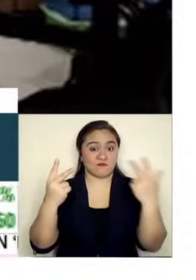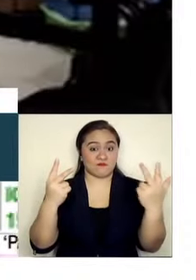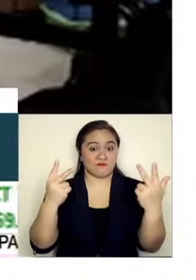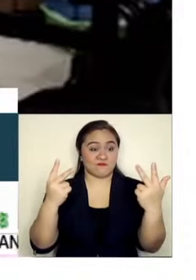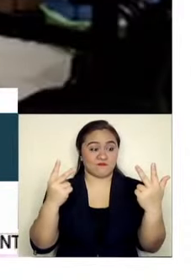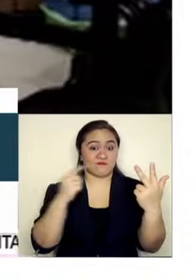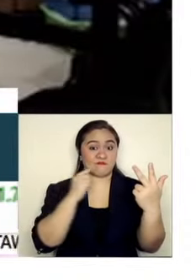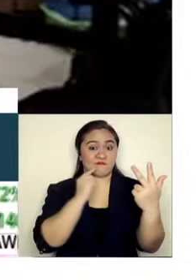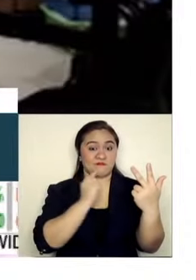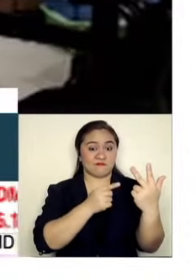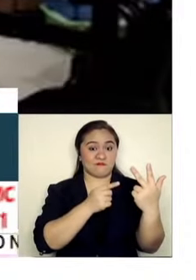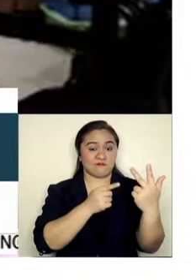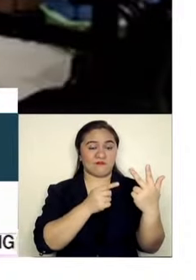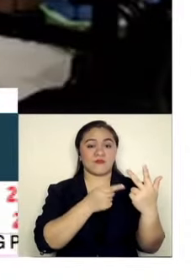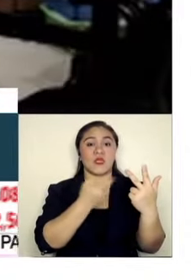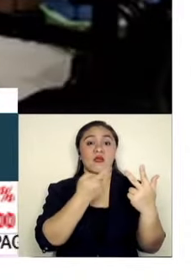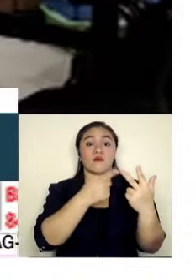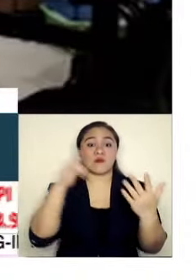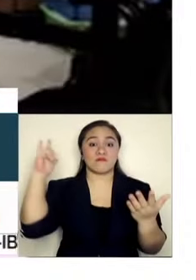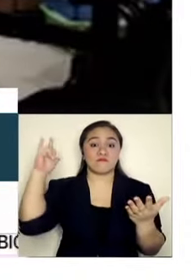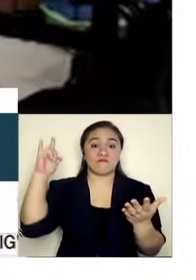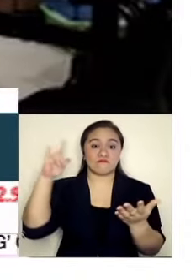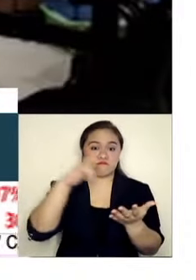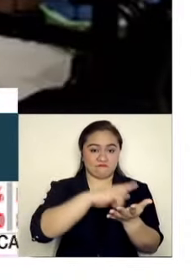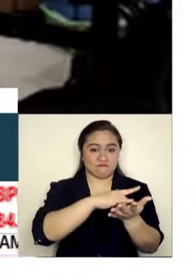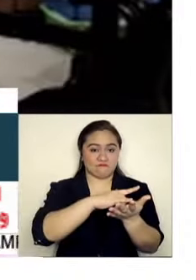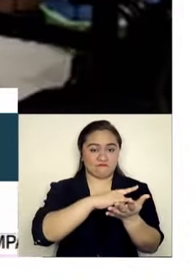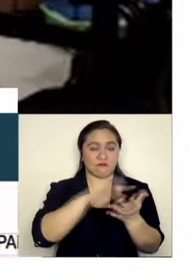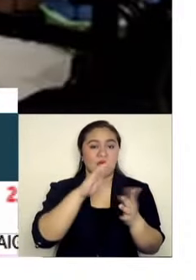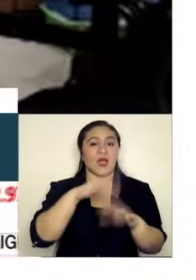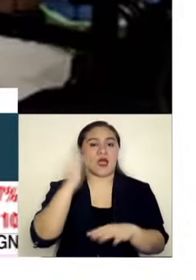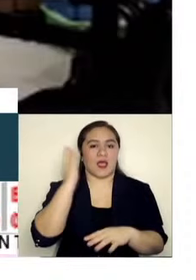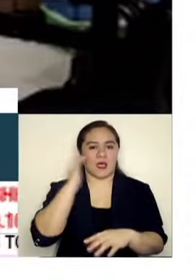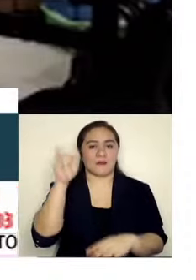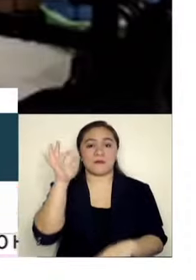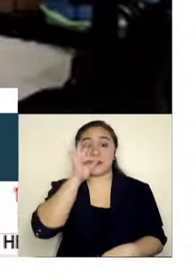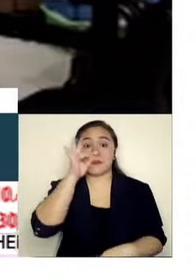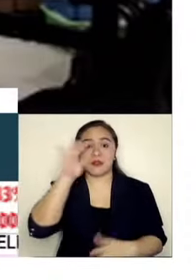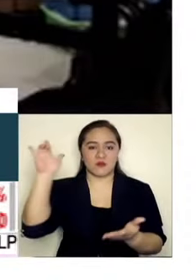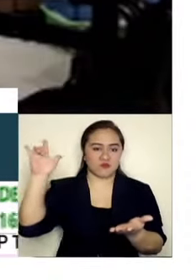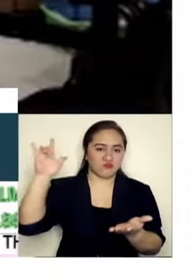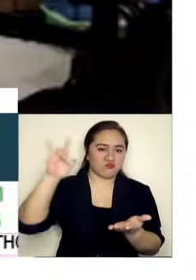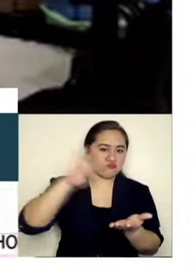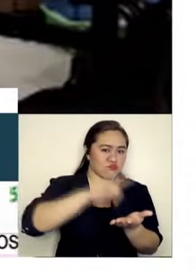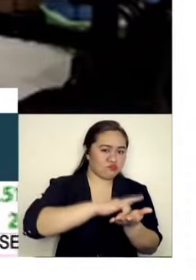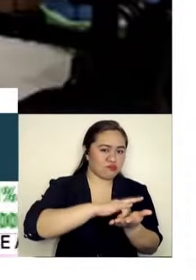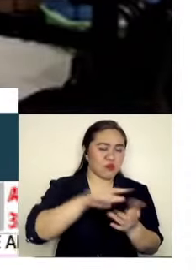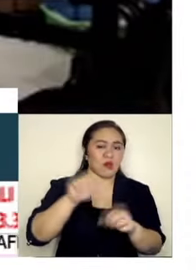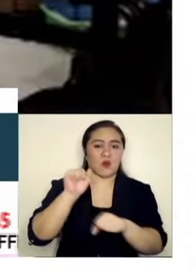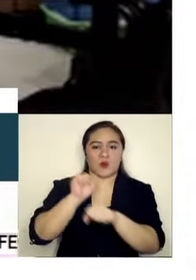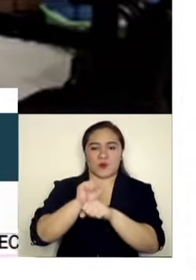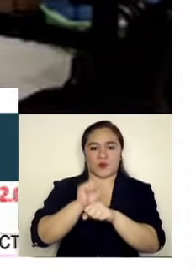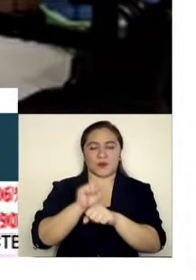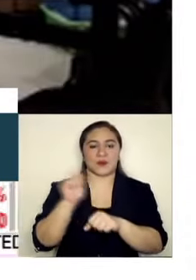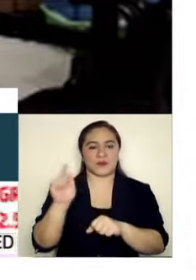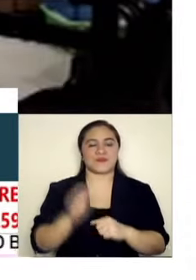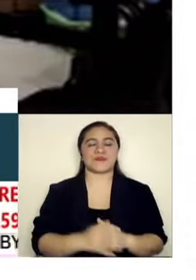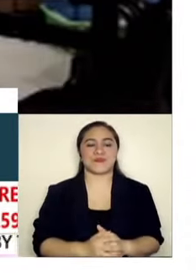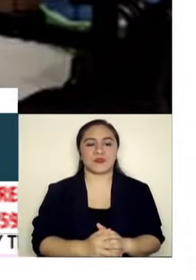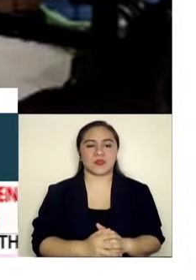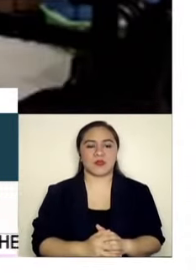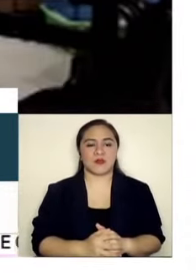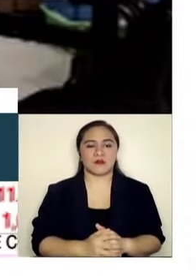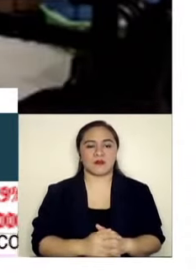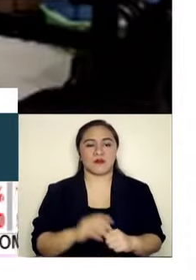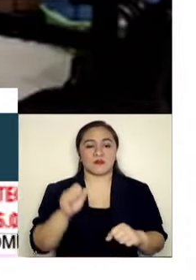galing abroad, overseas Filipino and returning Filipinos. Mm-hmm. So workers and returning Filipinos. And before they entered